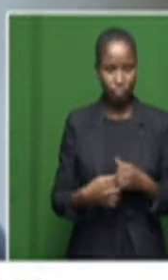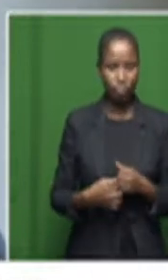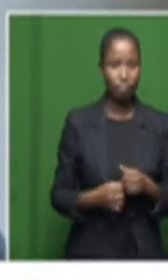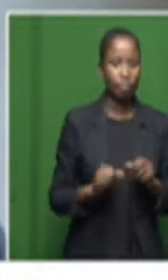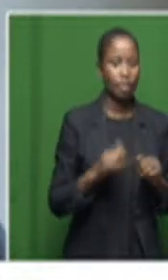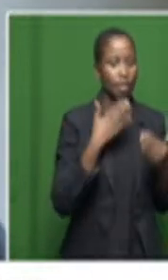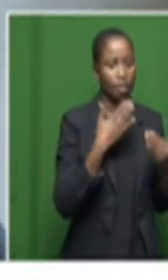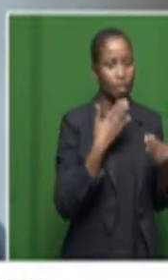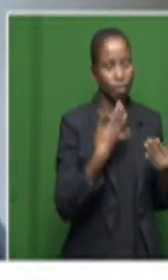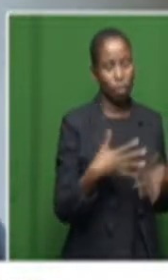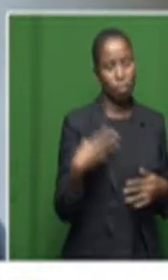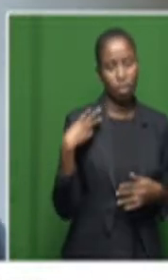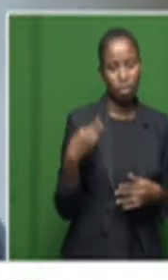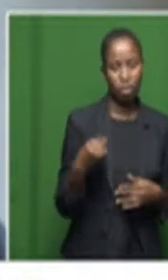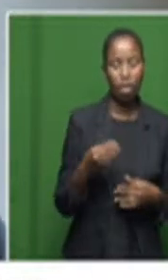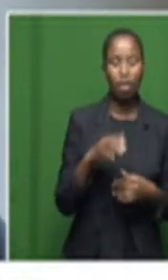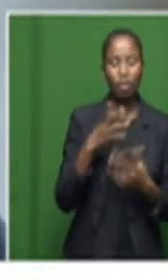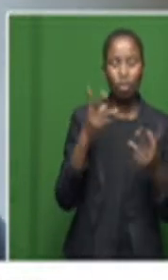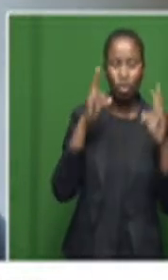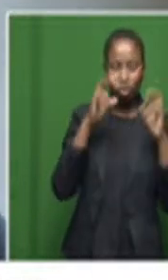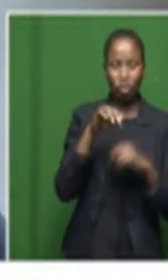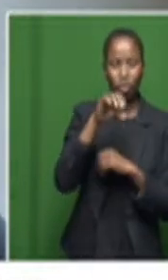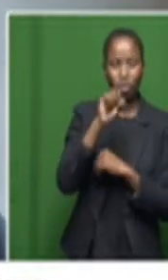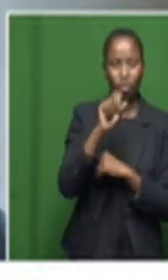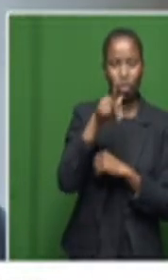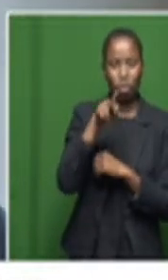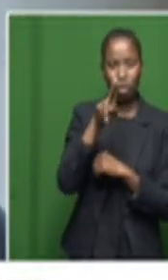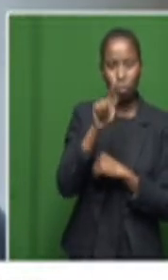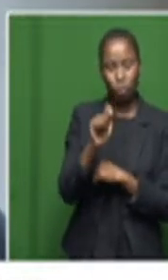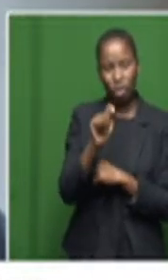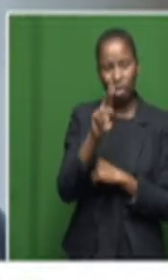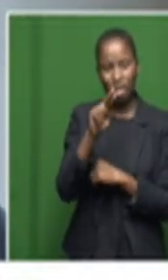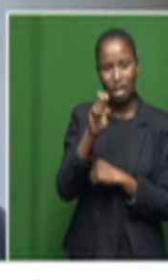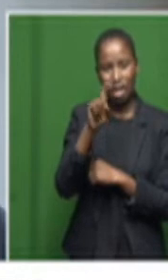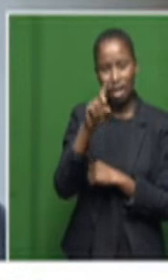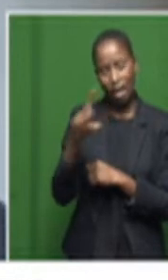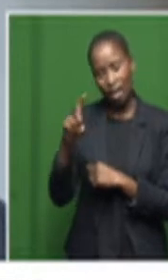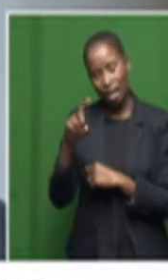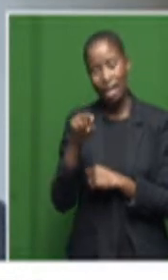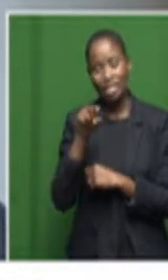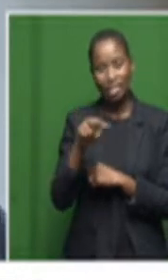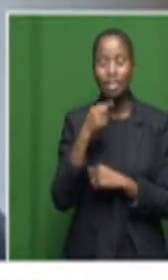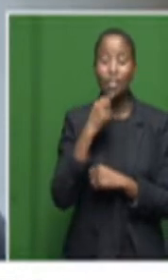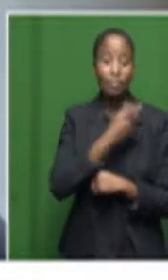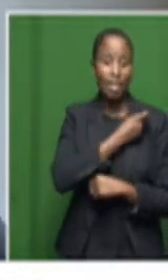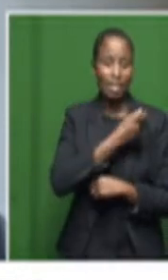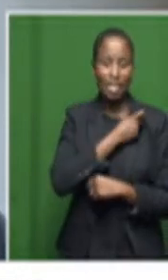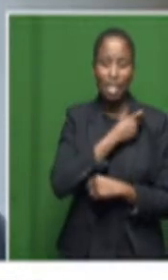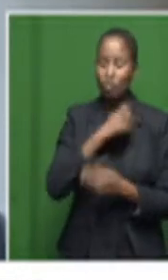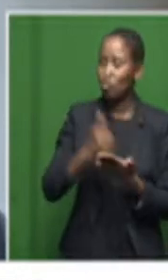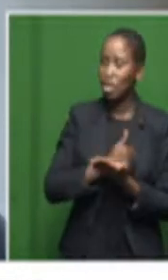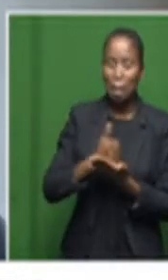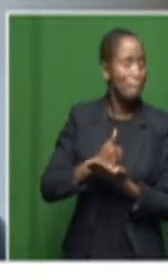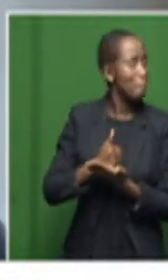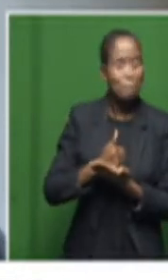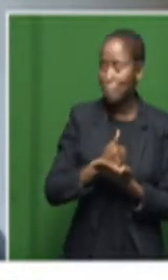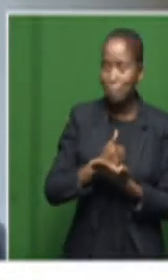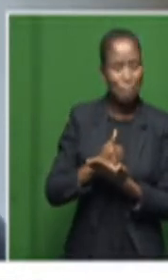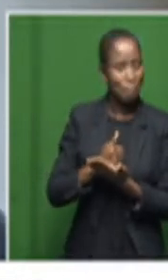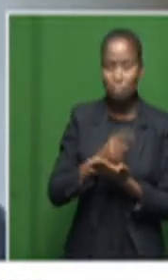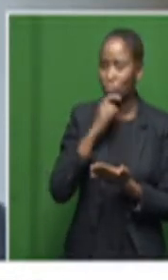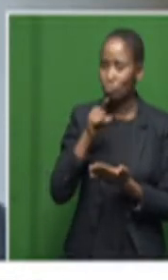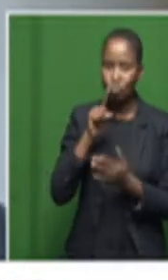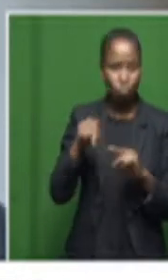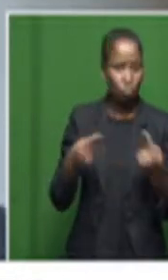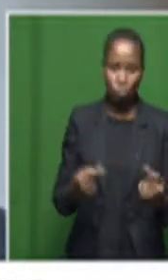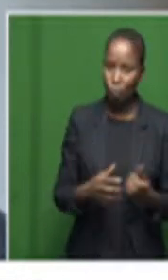So just briefly on the Sputnik, it's not through the evaluation by SAPRA yet, so the vaccine is not registered. So we are not